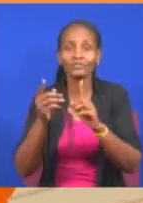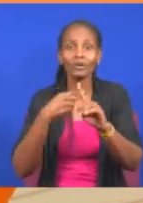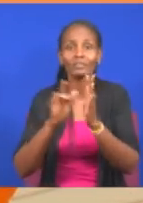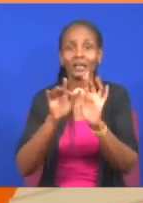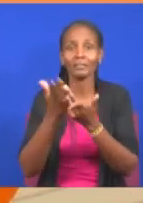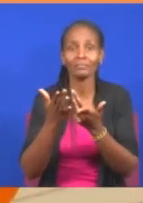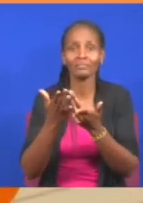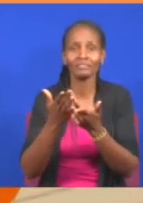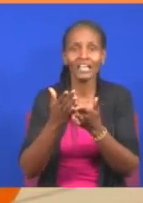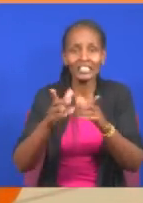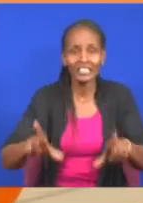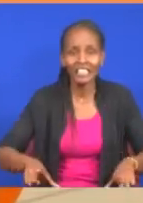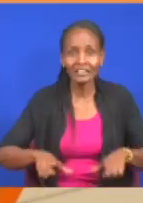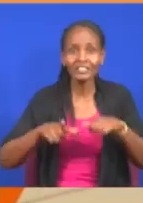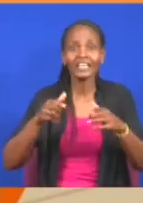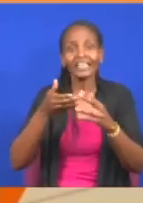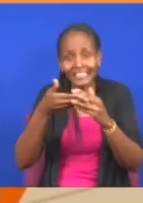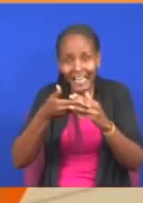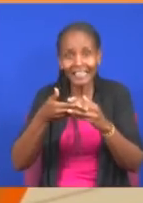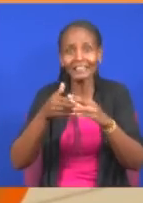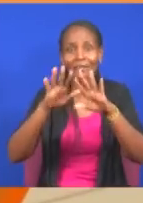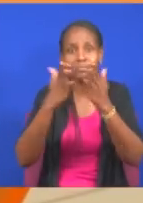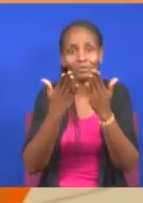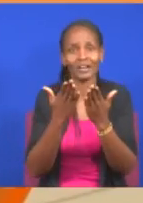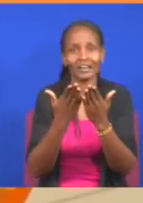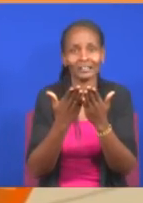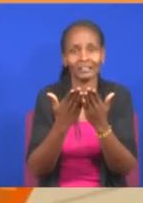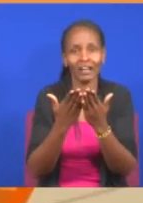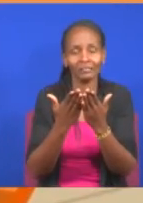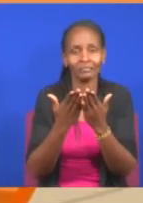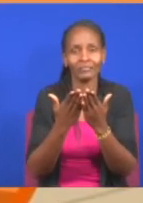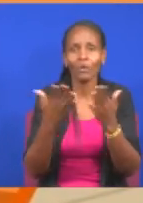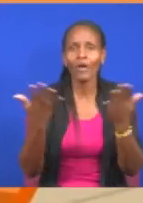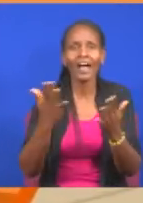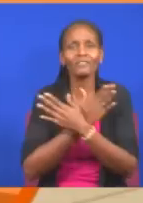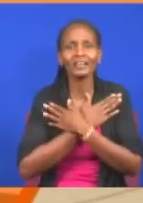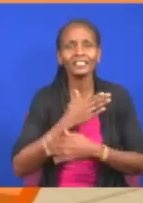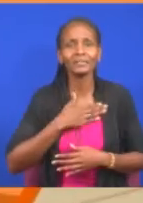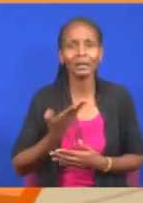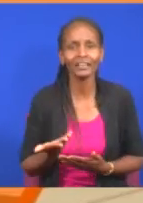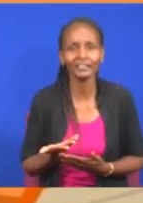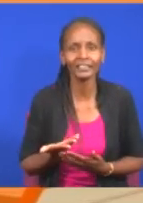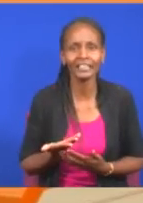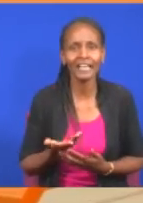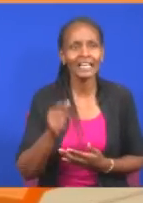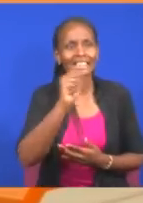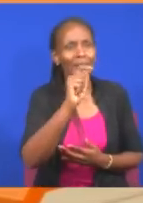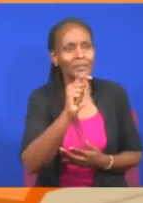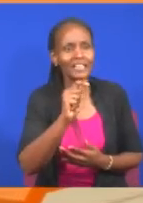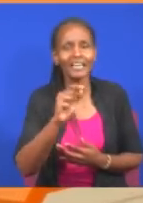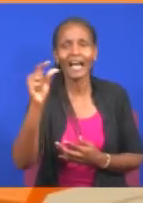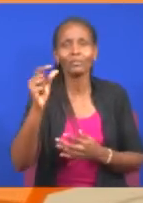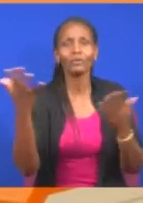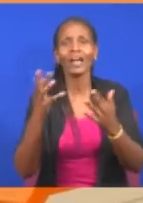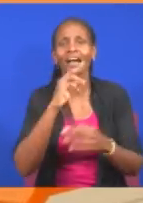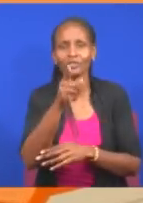the great book, and she's always sleeping. I wonder where Tubby and Gumbo are today. Gumbo! Tubby? Where are